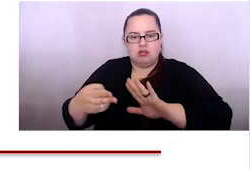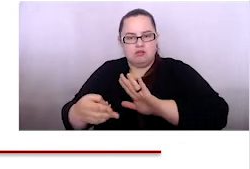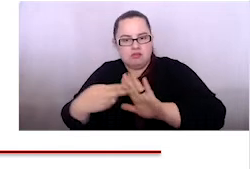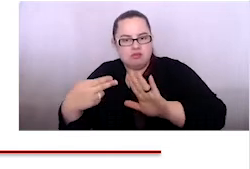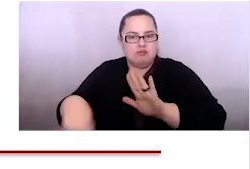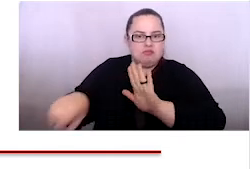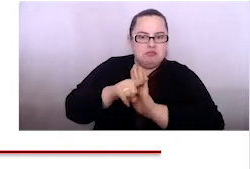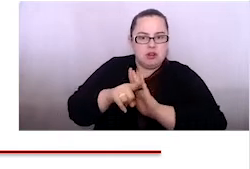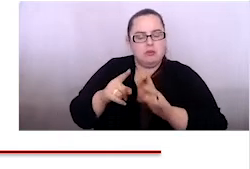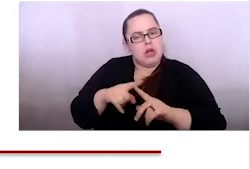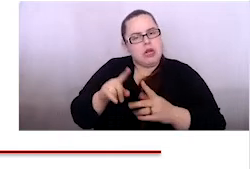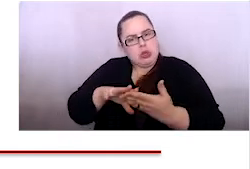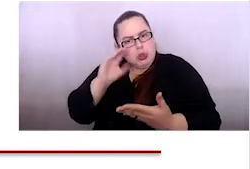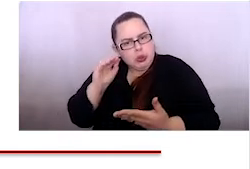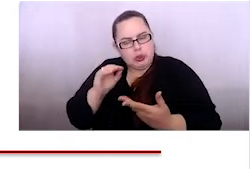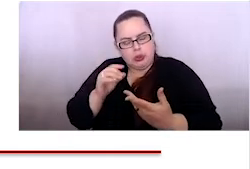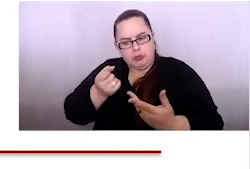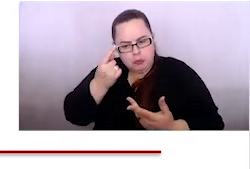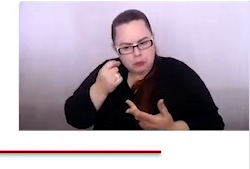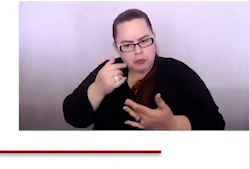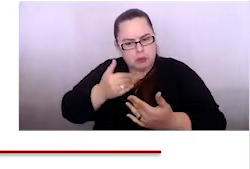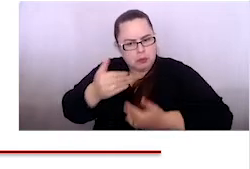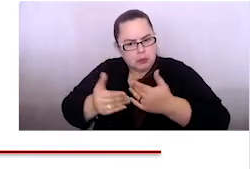Next slide, please.